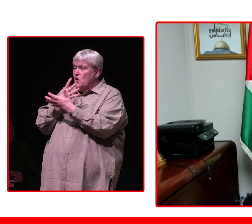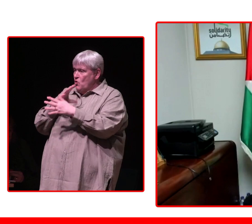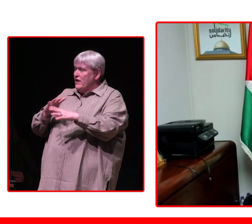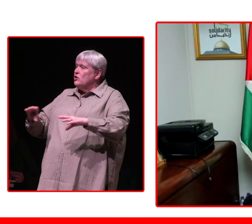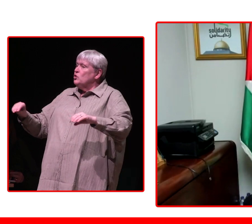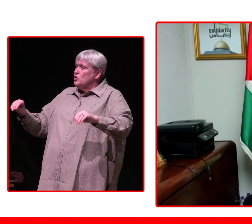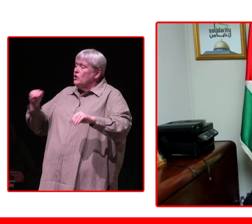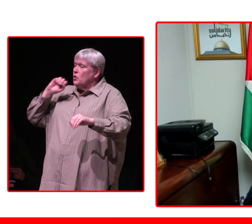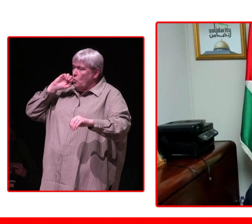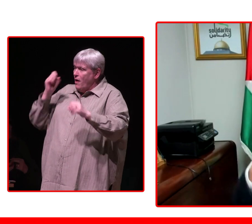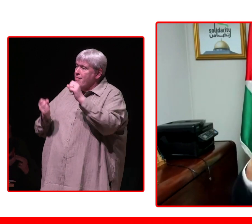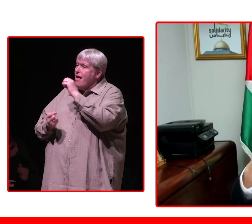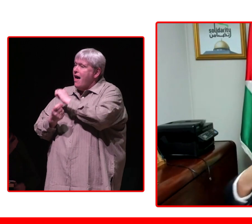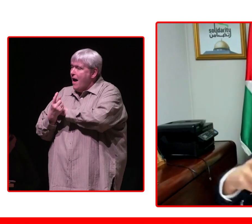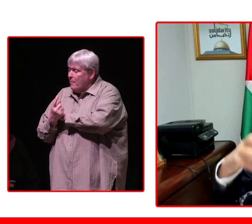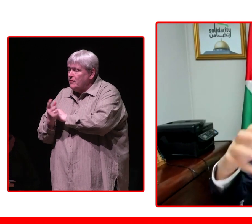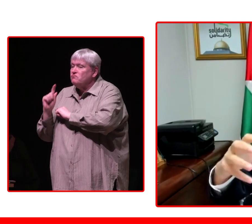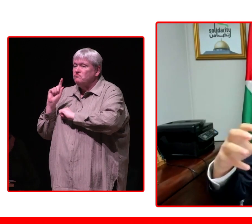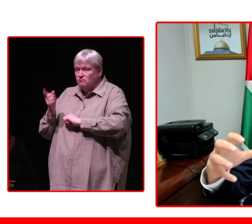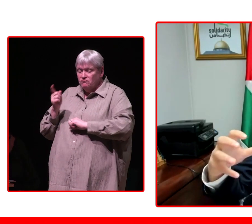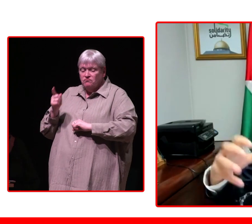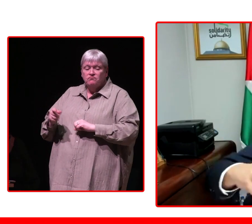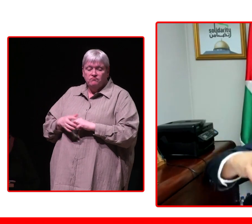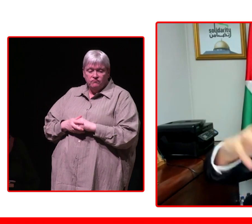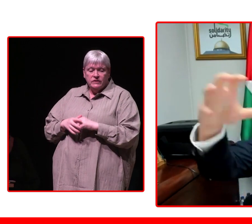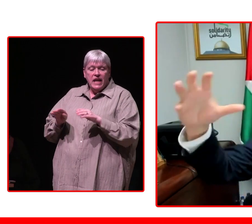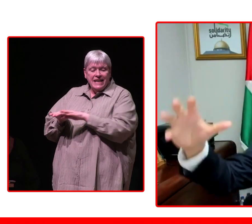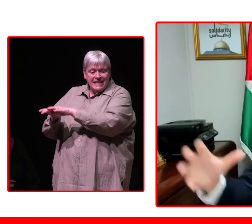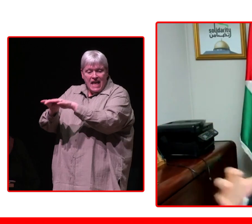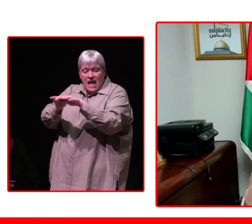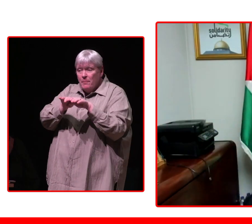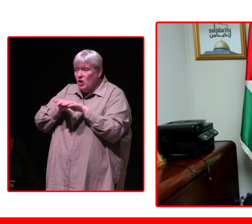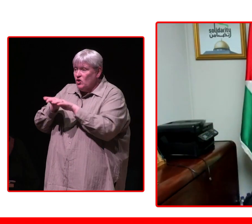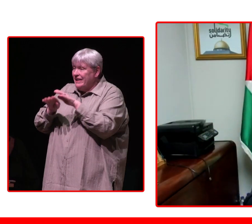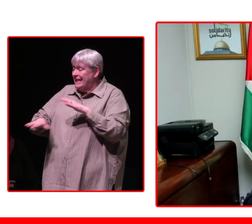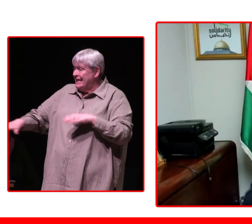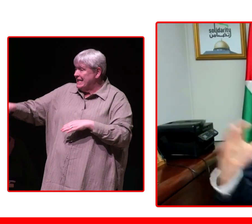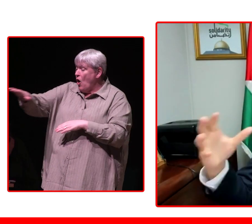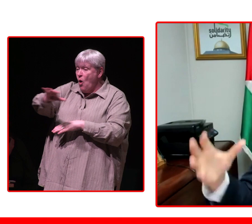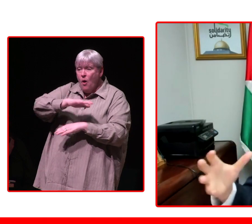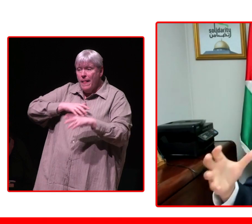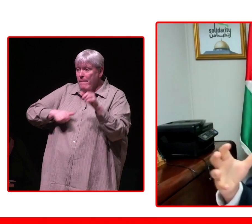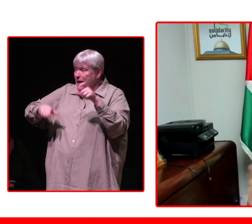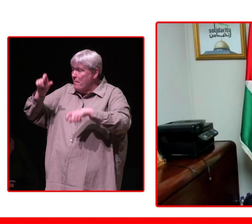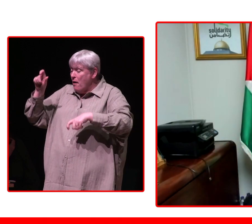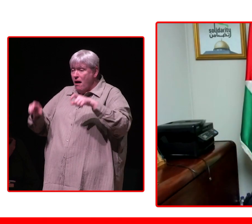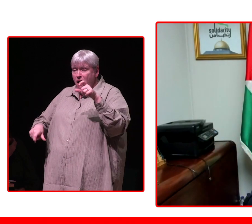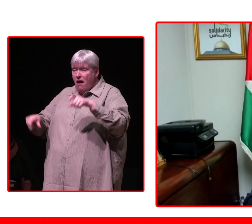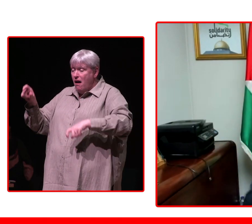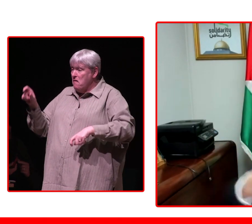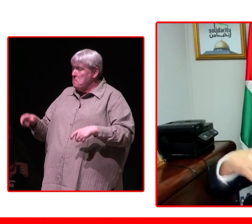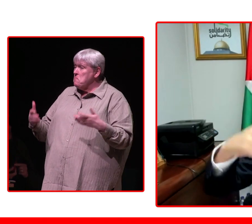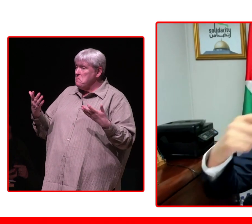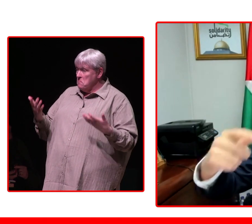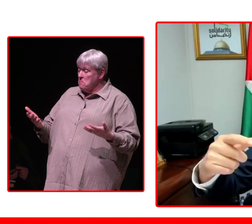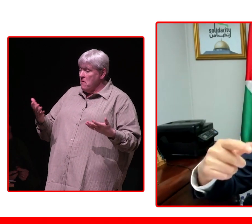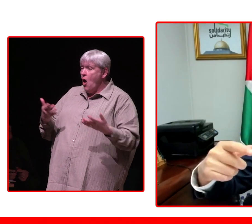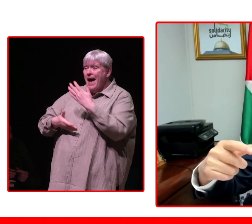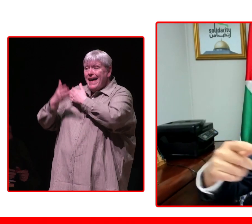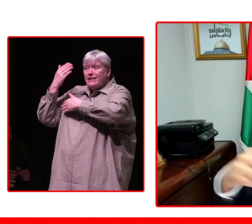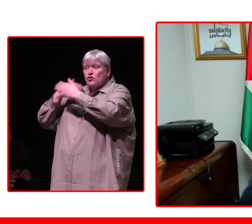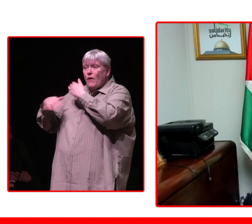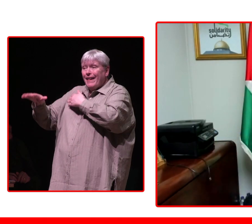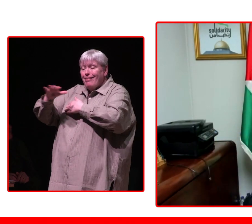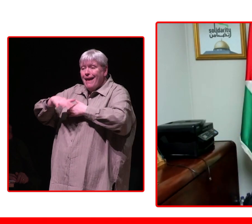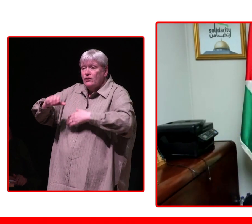come with a single secular democratic state for all of the people in the historic land of Palestine. And instead,